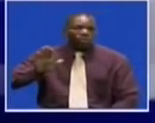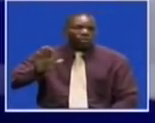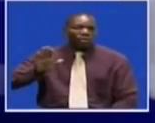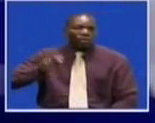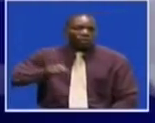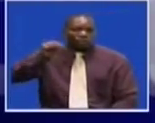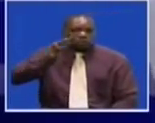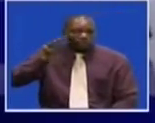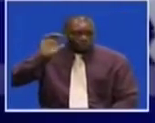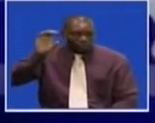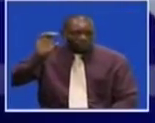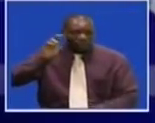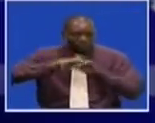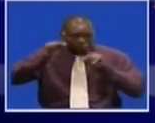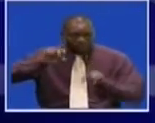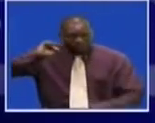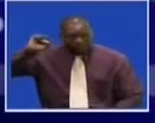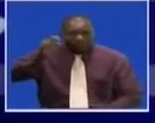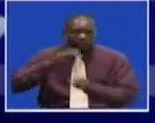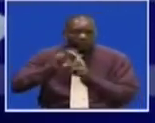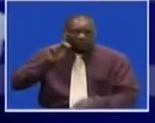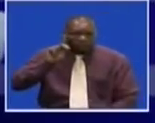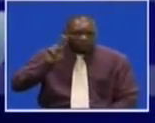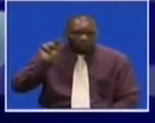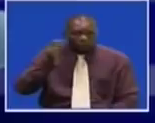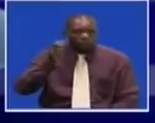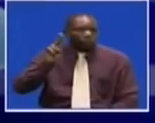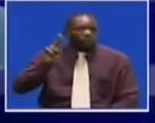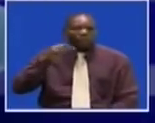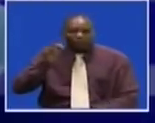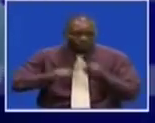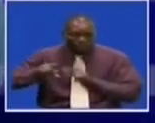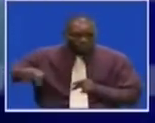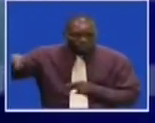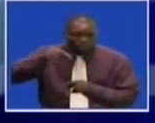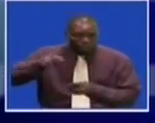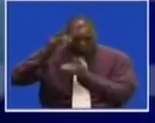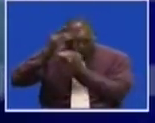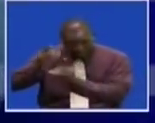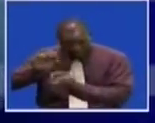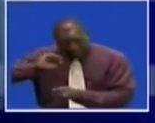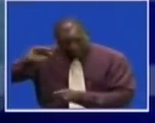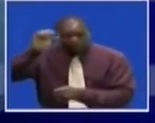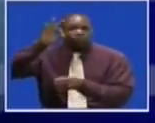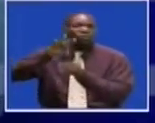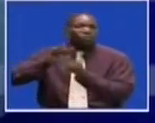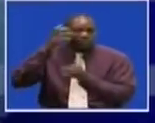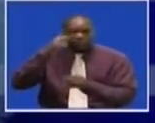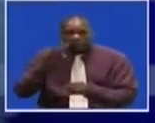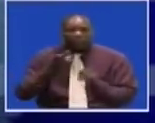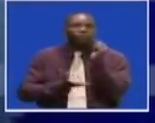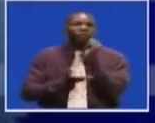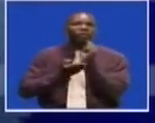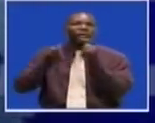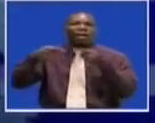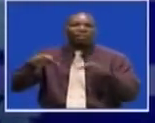PF Northwestern Province Chairperson Jackson Kungu said that the people of Suwa decided to vote for the PF candidate because they have seen the development